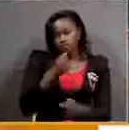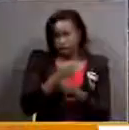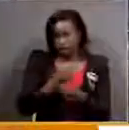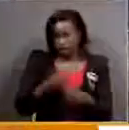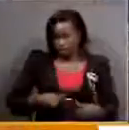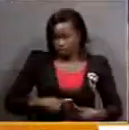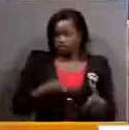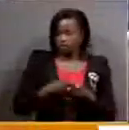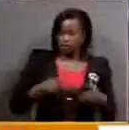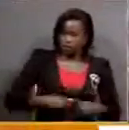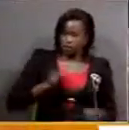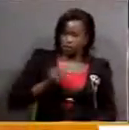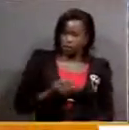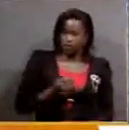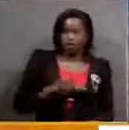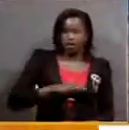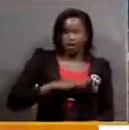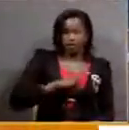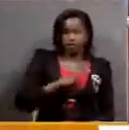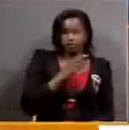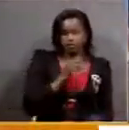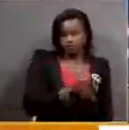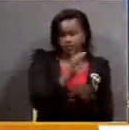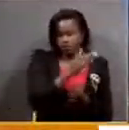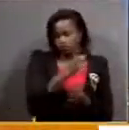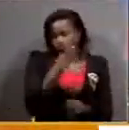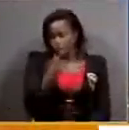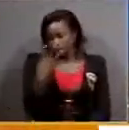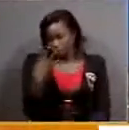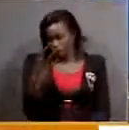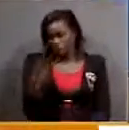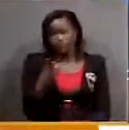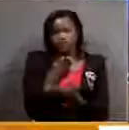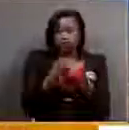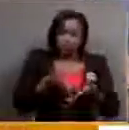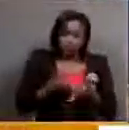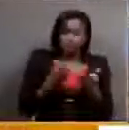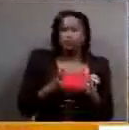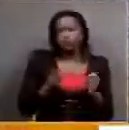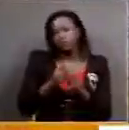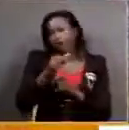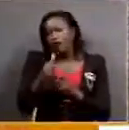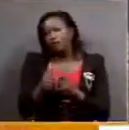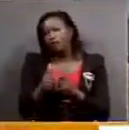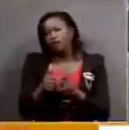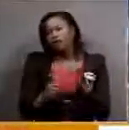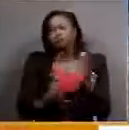women ages 15 to 24 years who have given birth and those at high risk of unintended pregnancy in 5